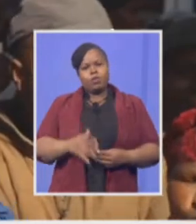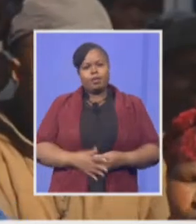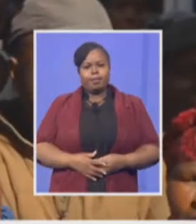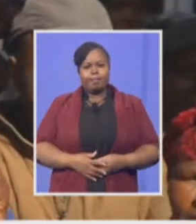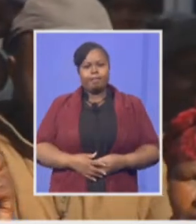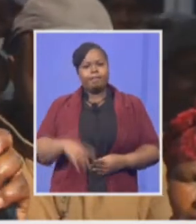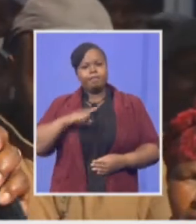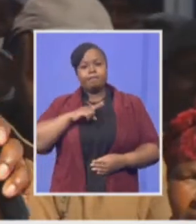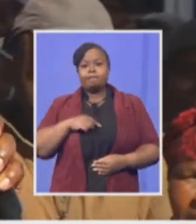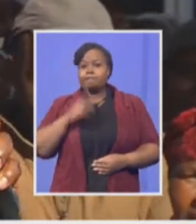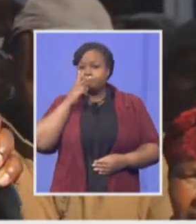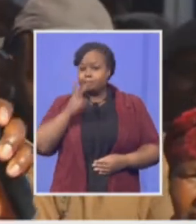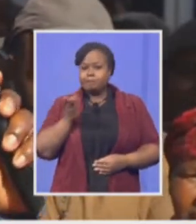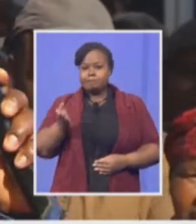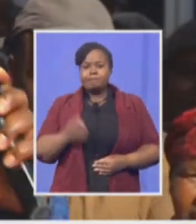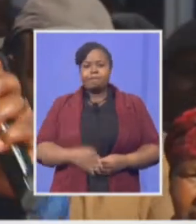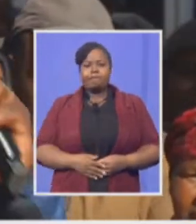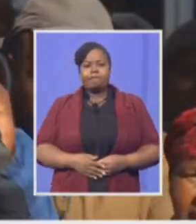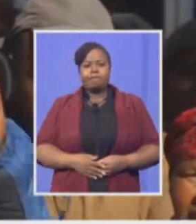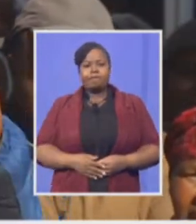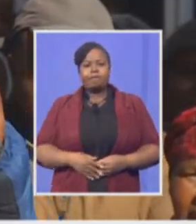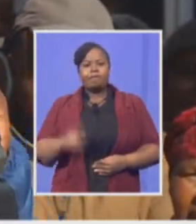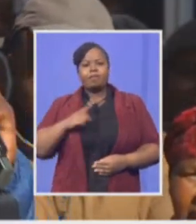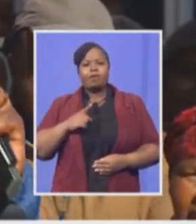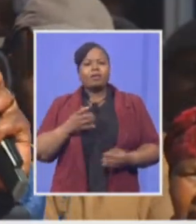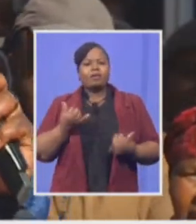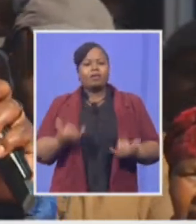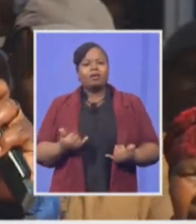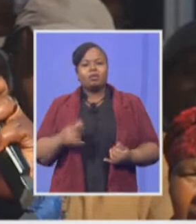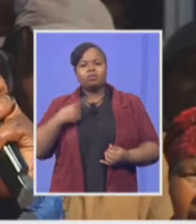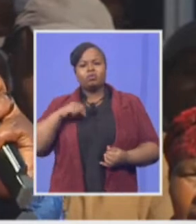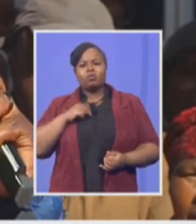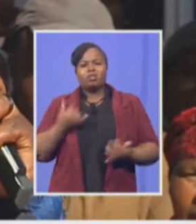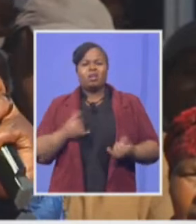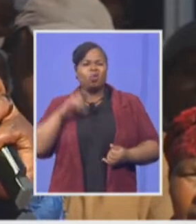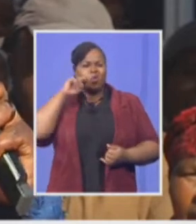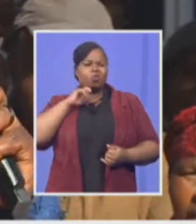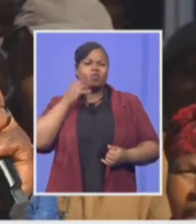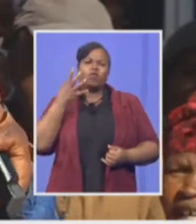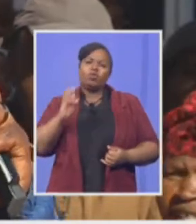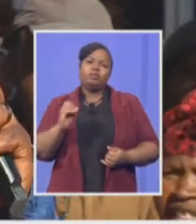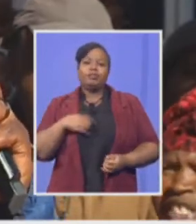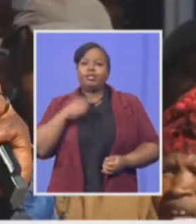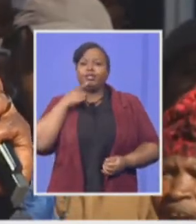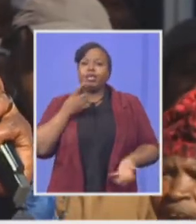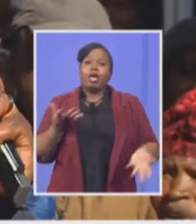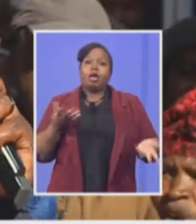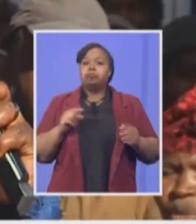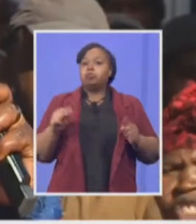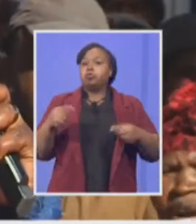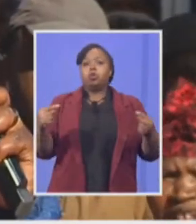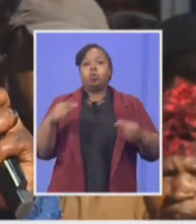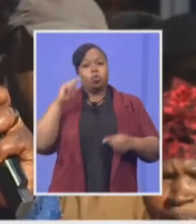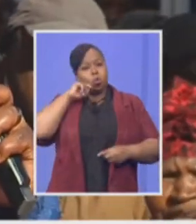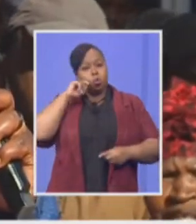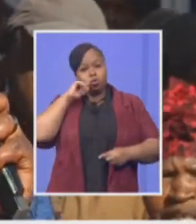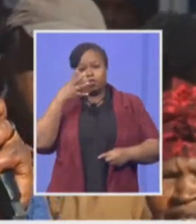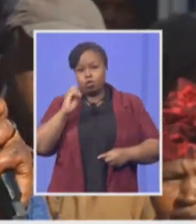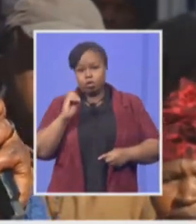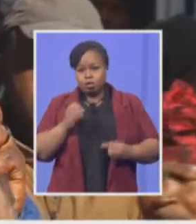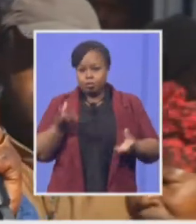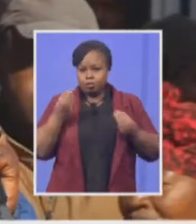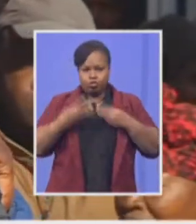sikhona iyasula imisebenzi because sesifika ko-40 years kuthiwa awusaqashwa mawusongale kwe-40 years